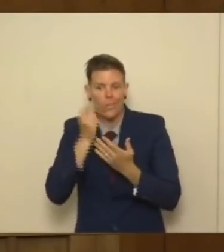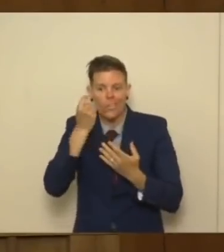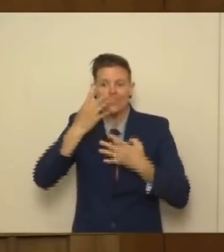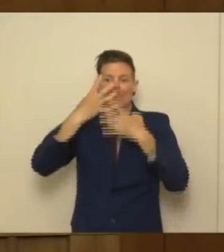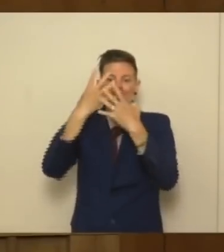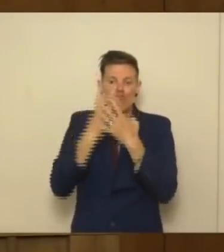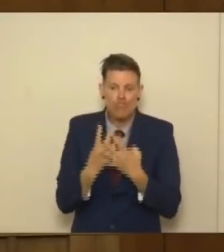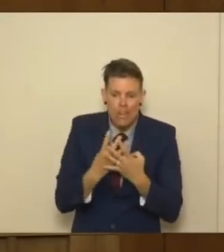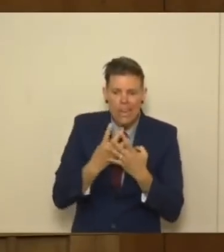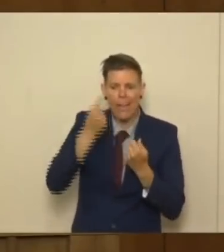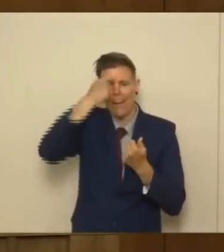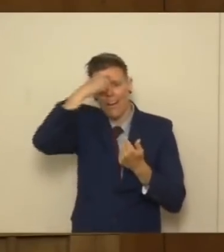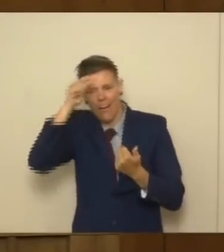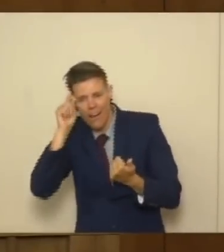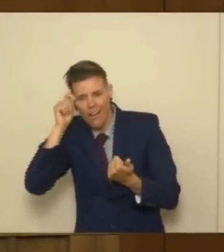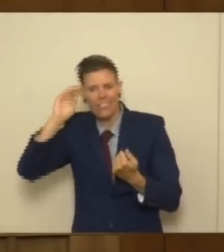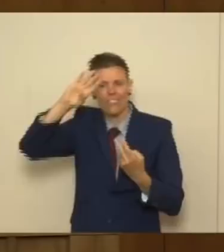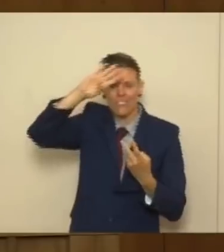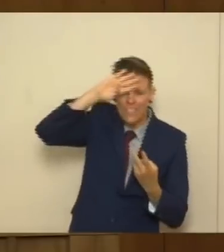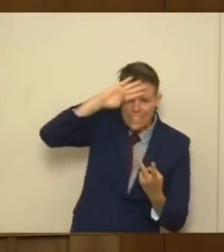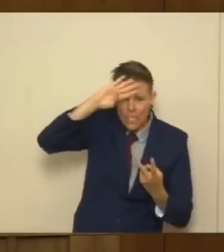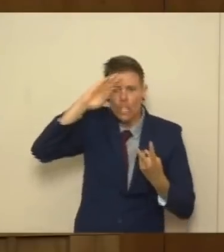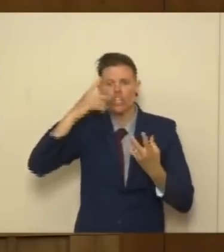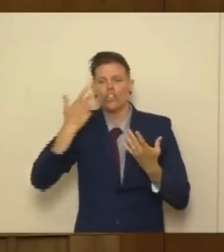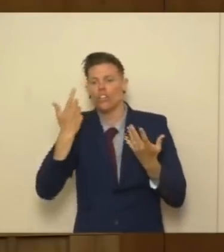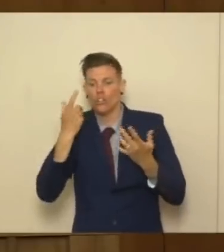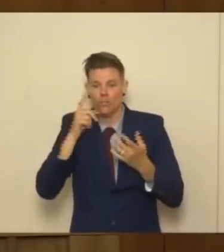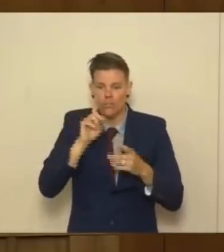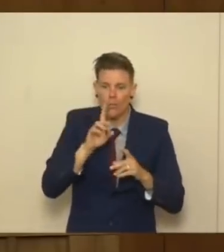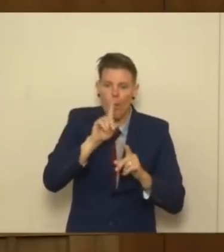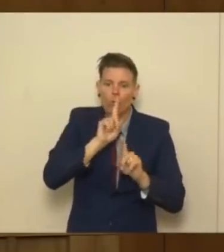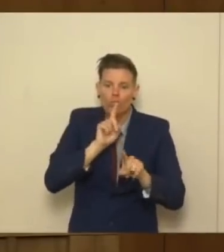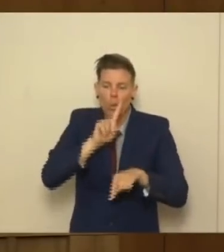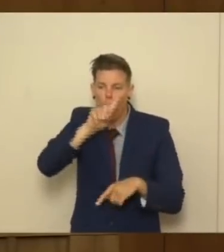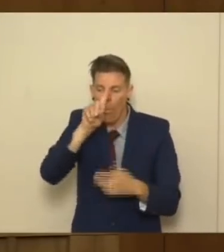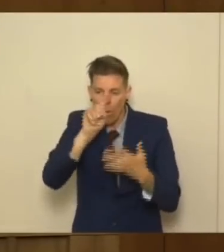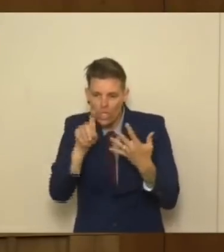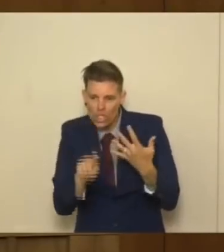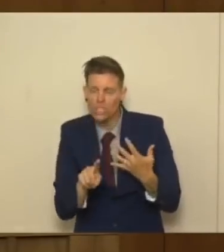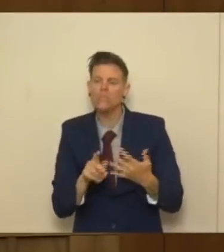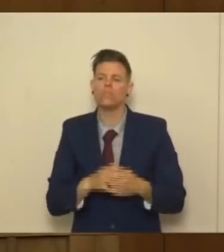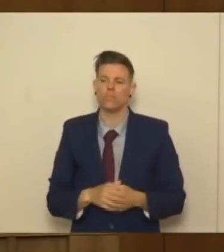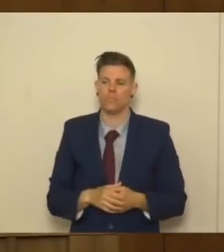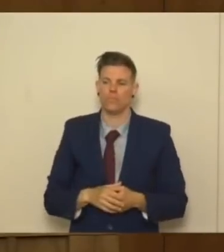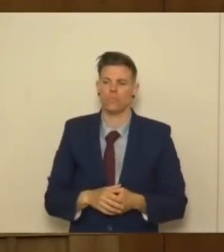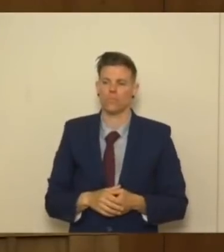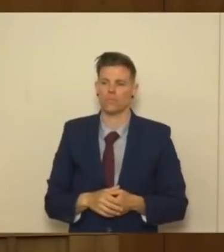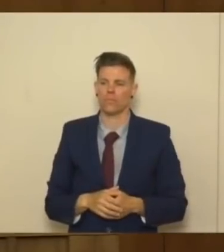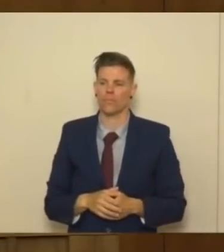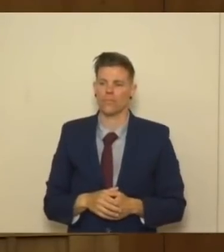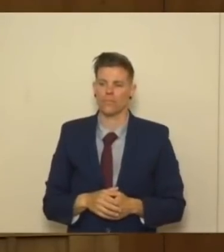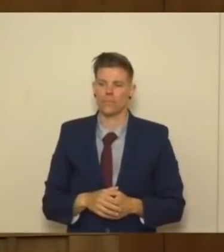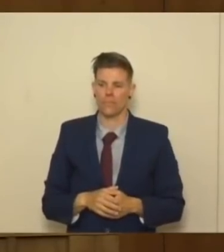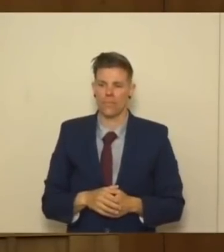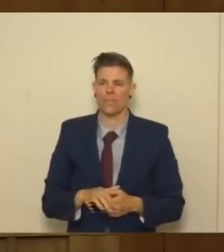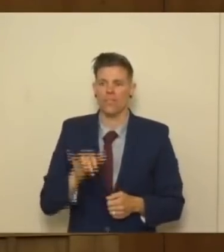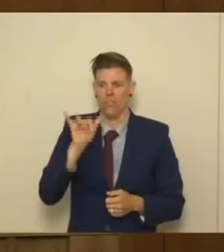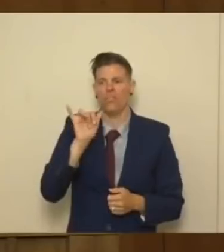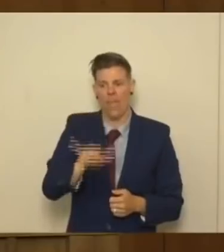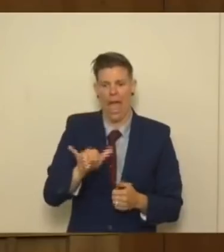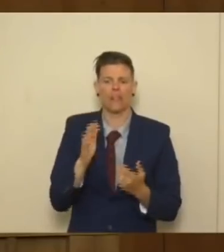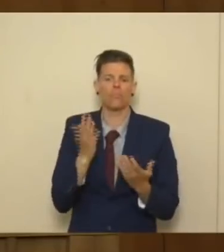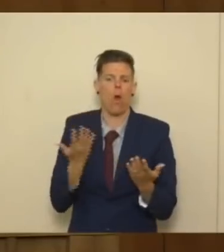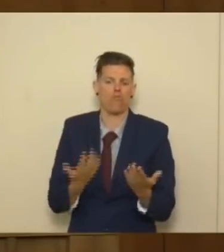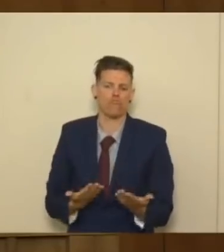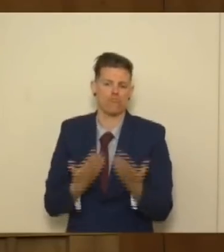as opposed to screening, and that includes kind of all of the symptom checks, including temperature checks. So that was recommended strongly by